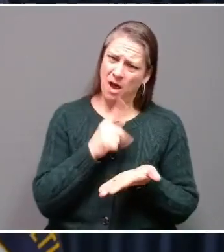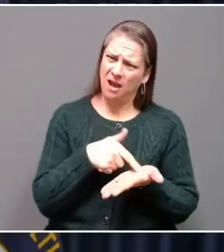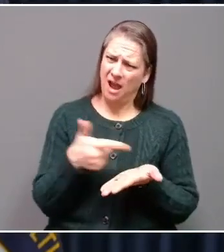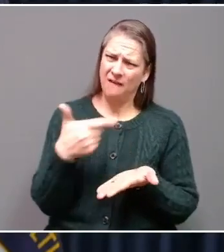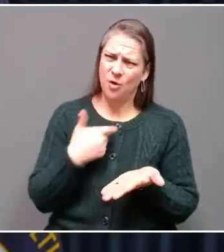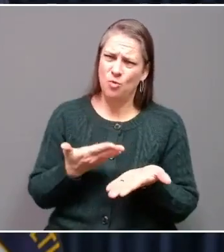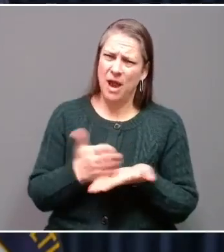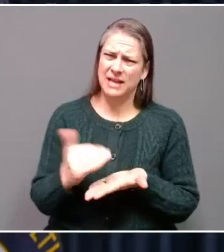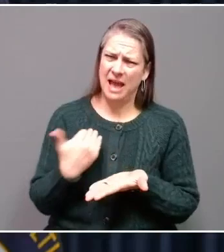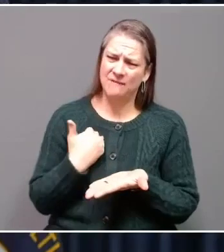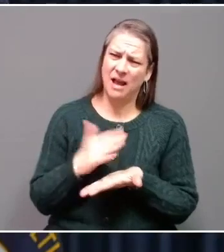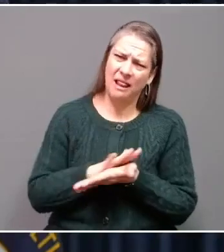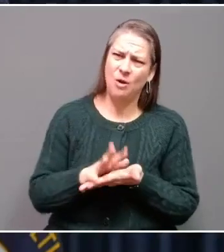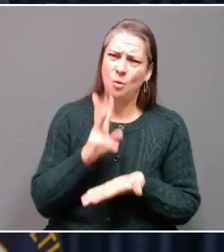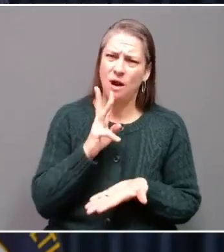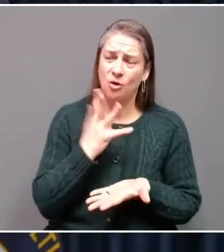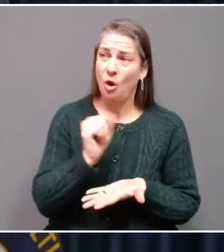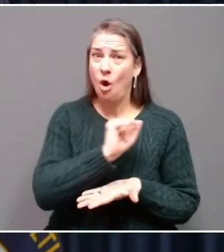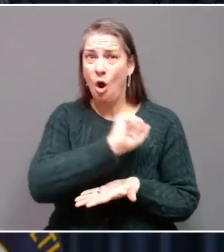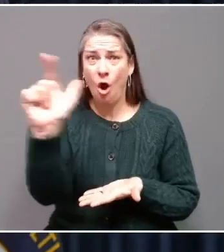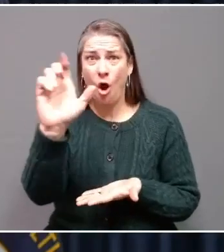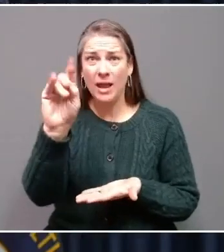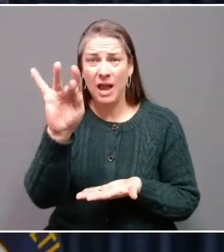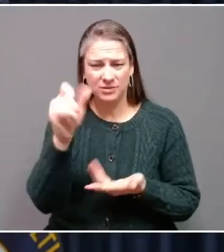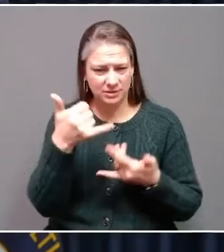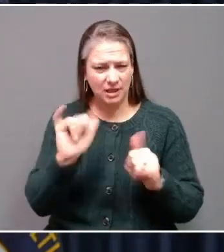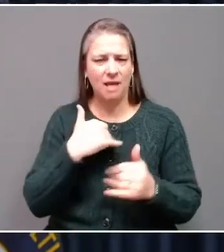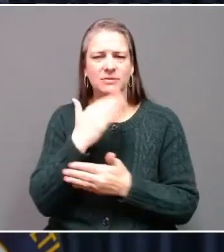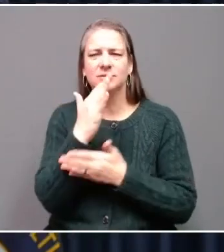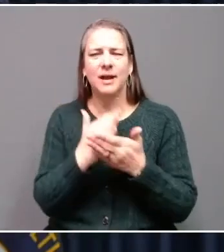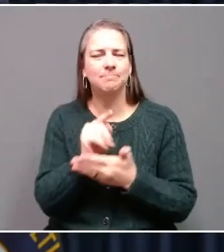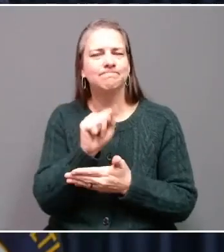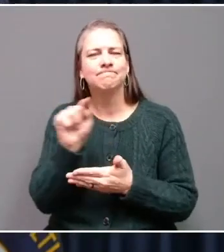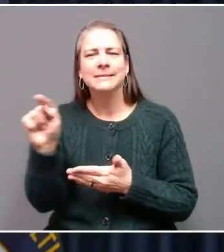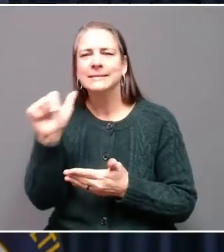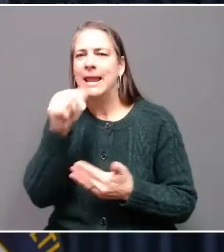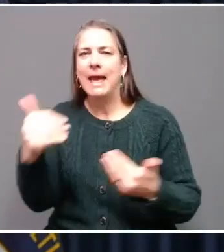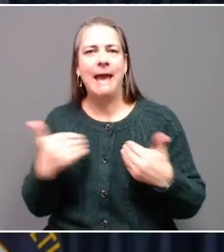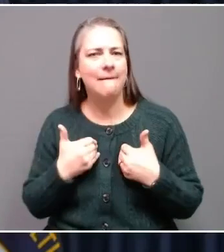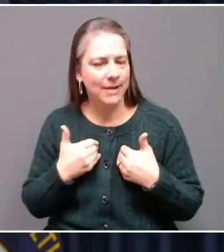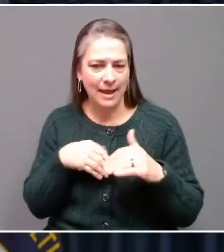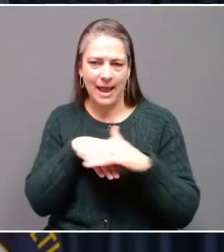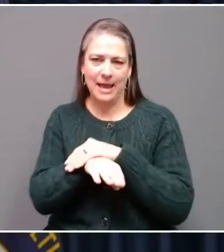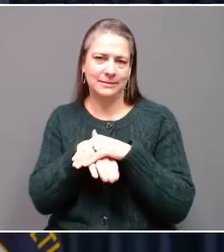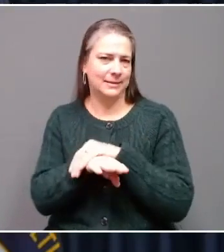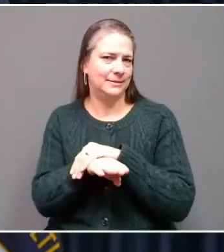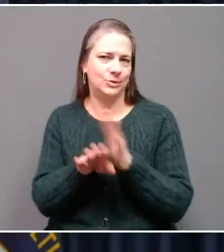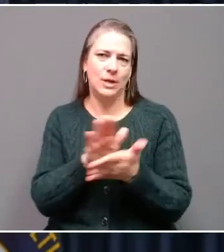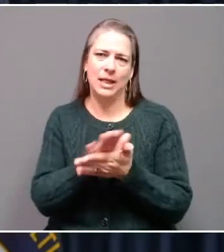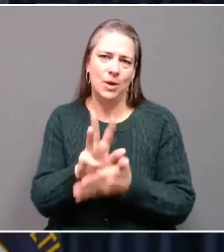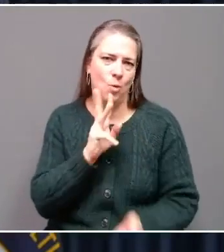every county, we still have unserved or underserved households, meaning they don't have that access to clean drinking water